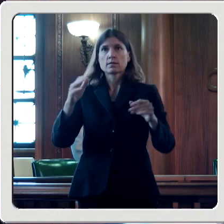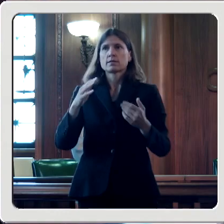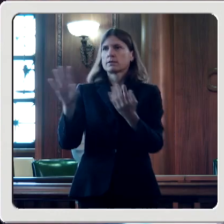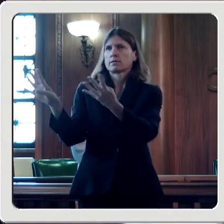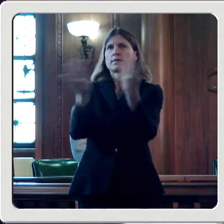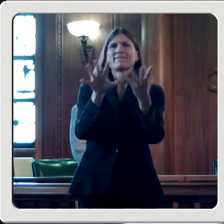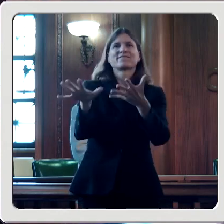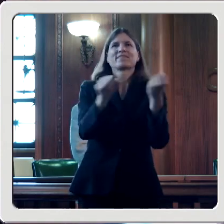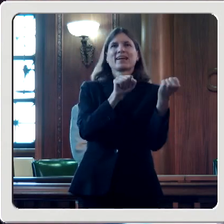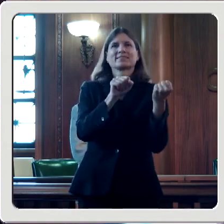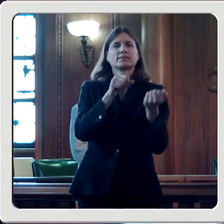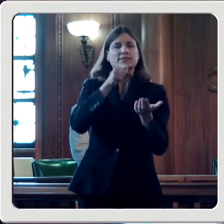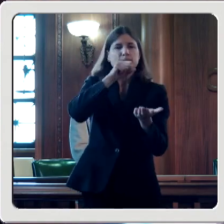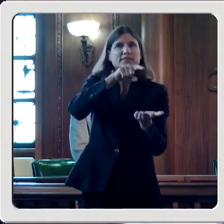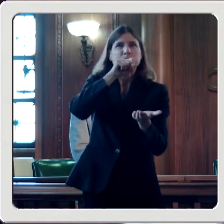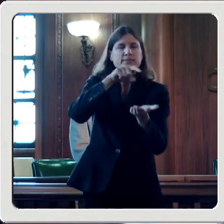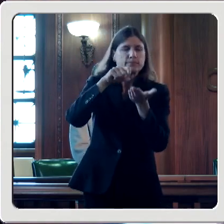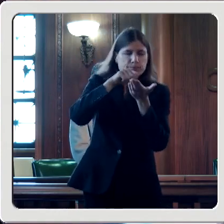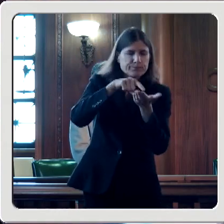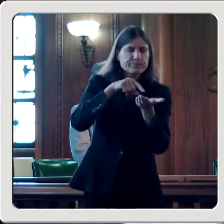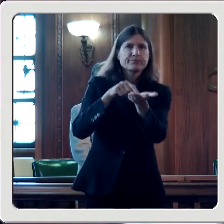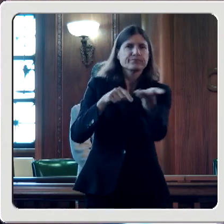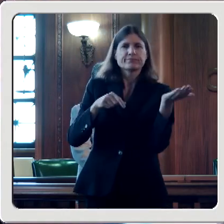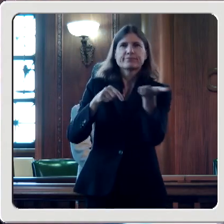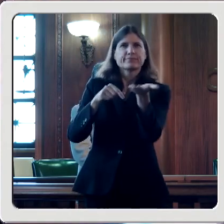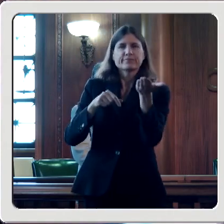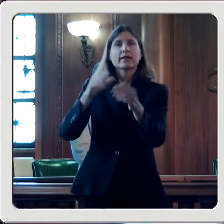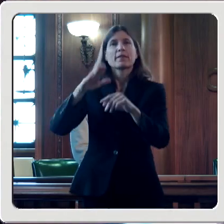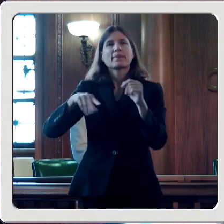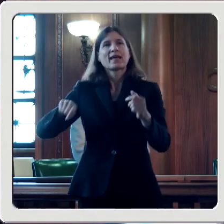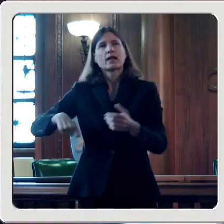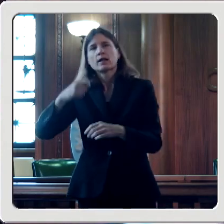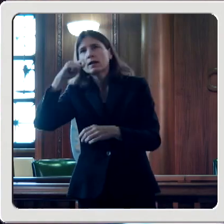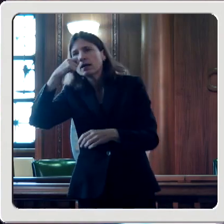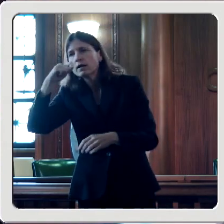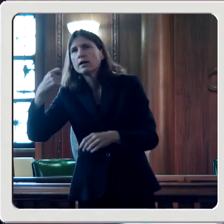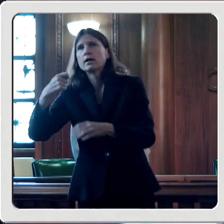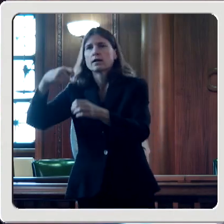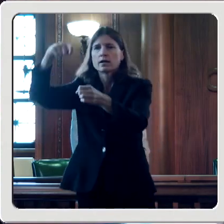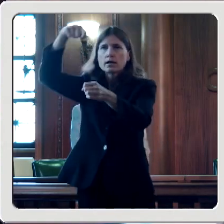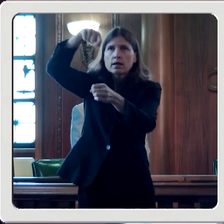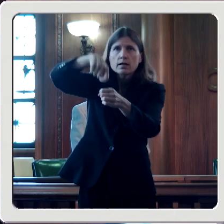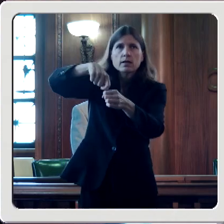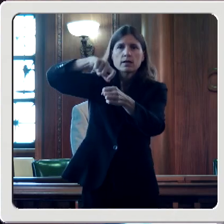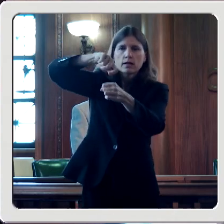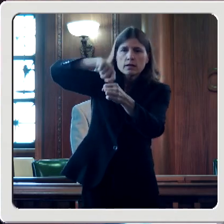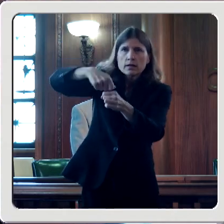good way to go. So I think they may find their role in this whole puzzle here.